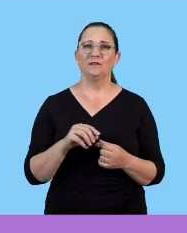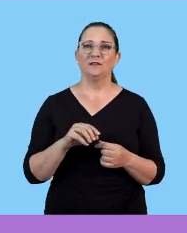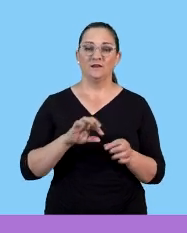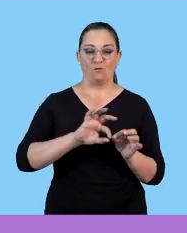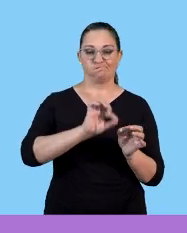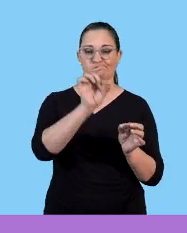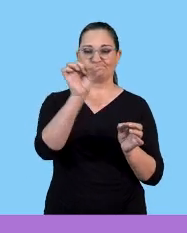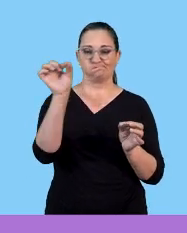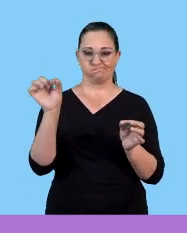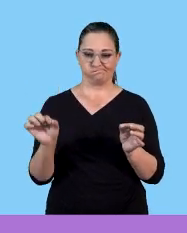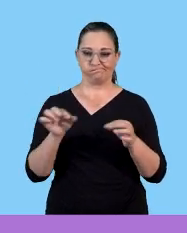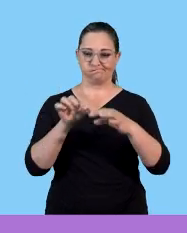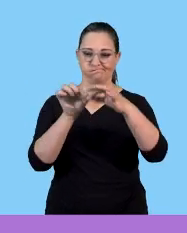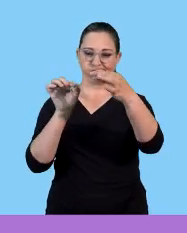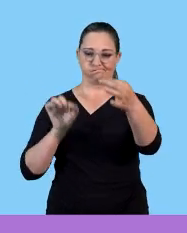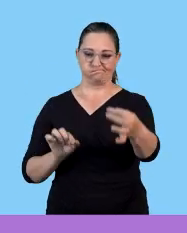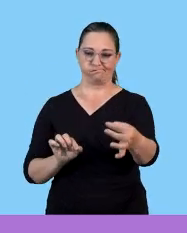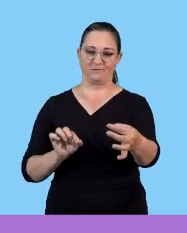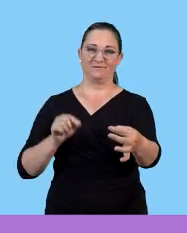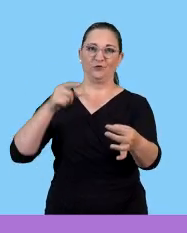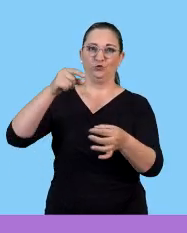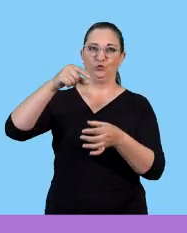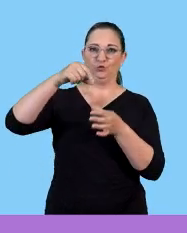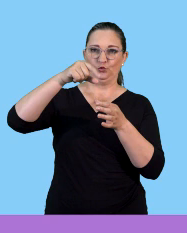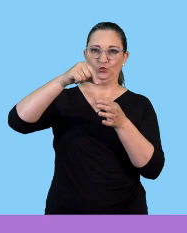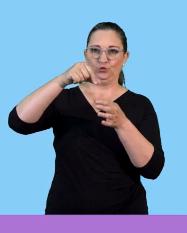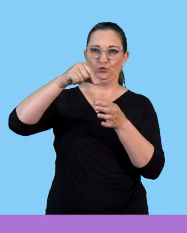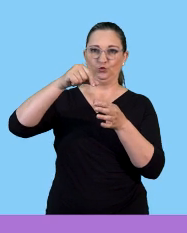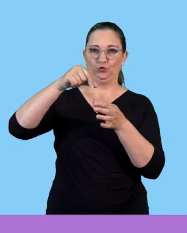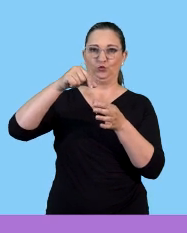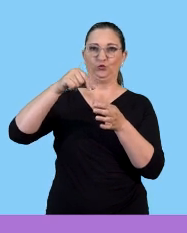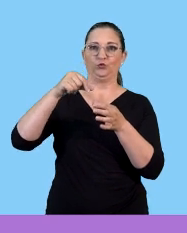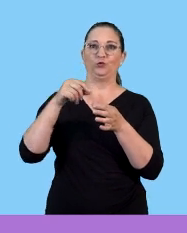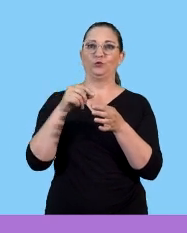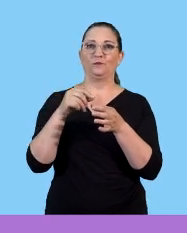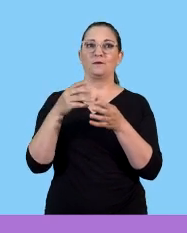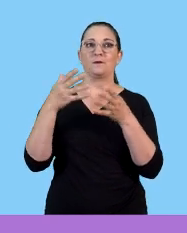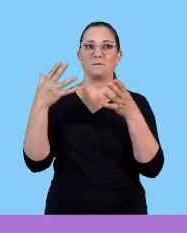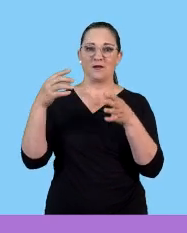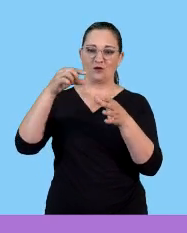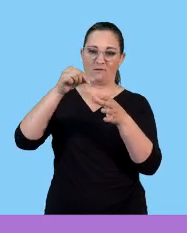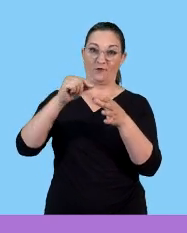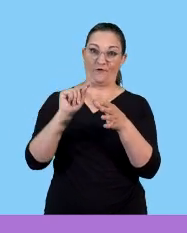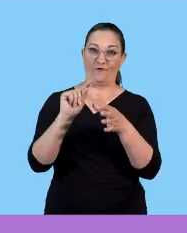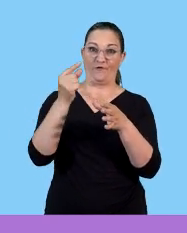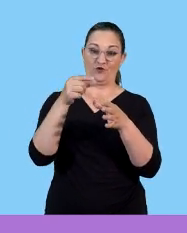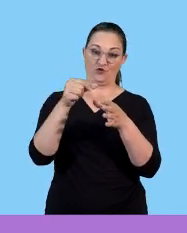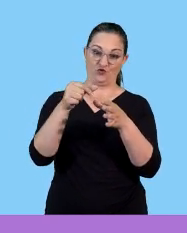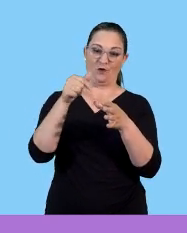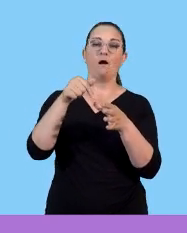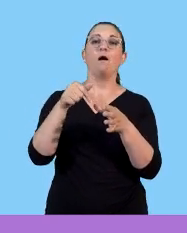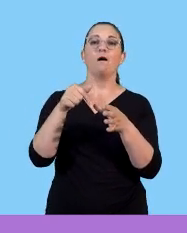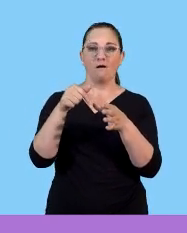do? We need to screw the two bars together with that big screw, the initial